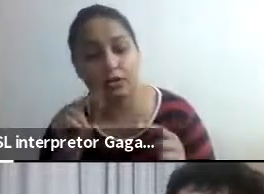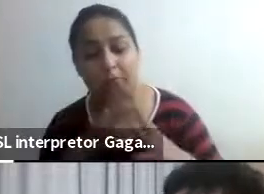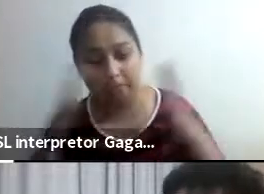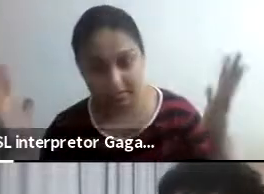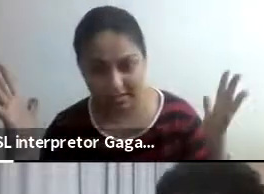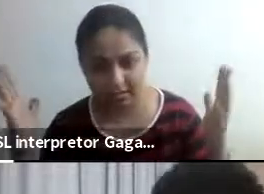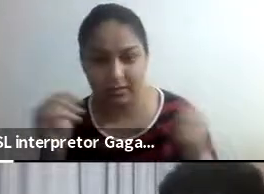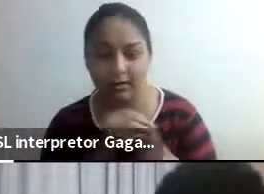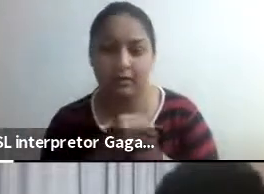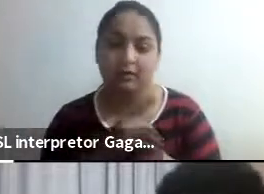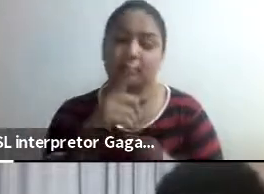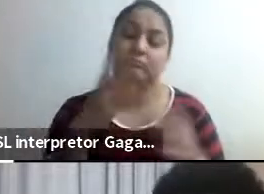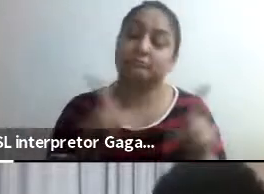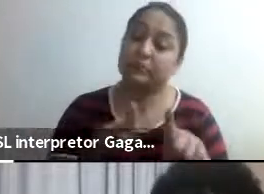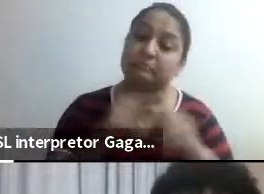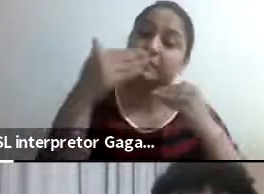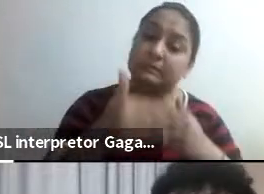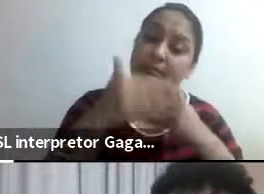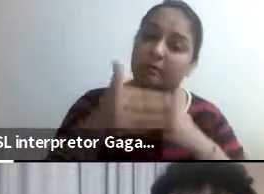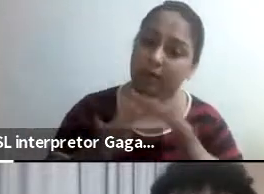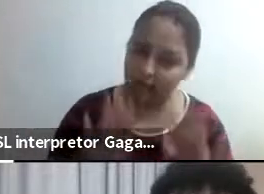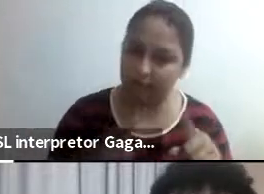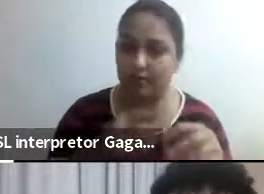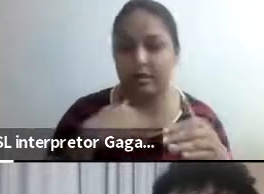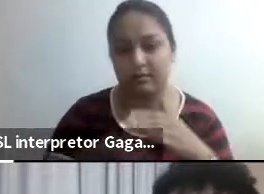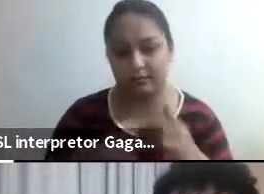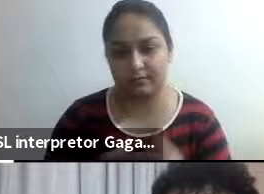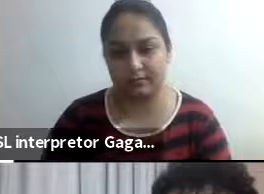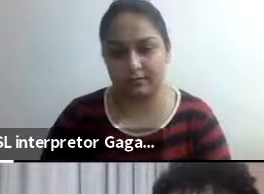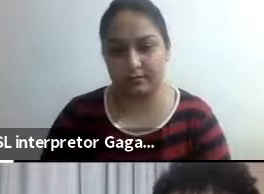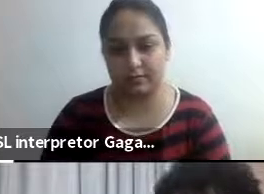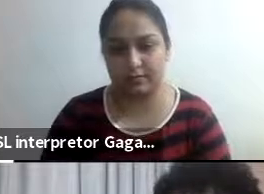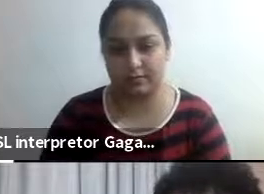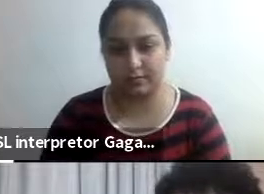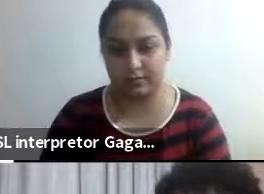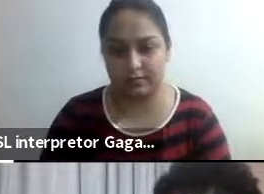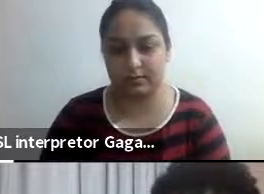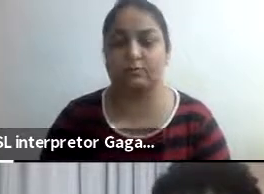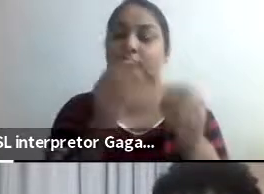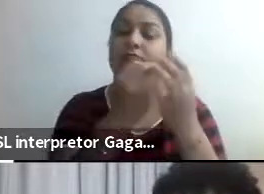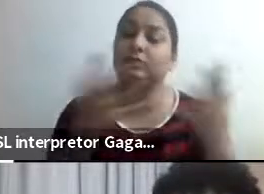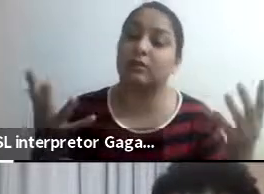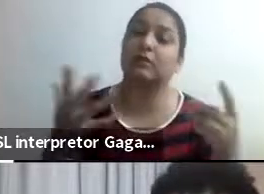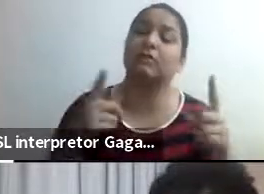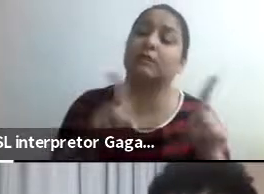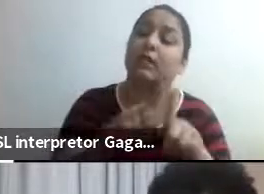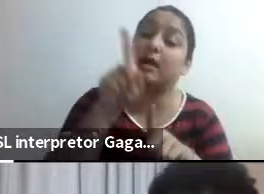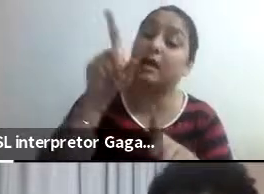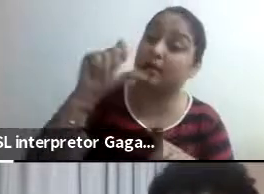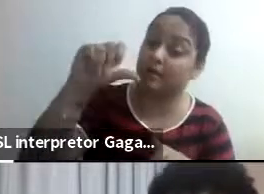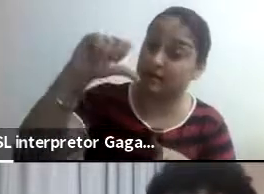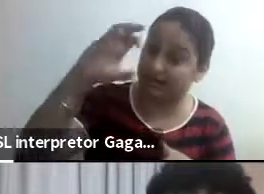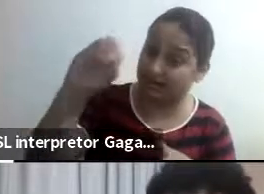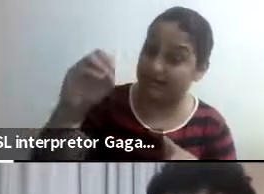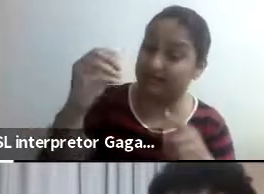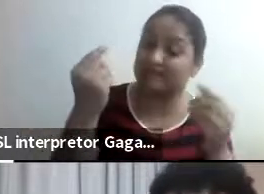some of these are imitation shrunken heads. That's because at a certain point in the 19th century and also the